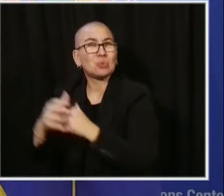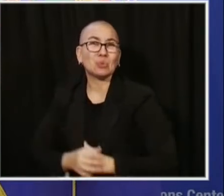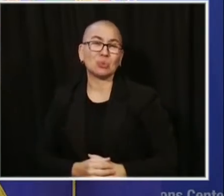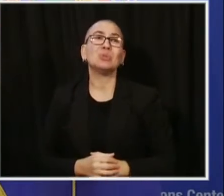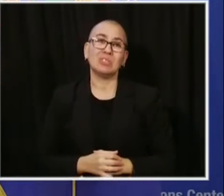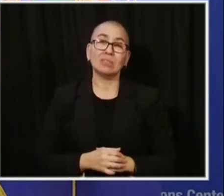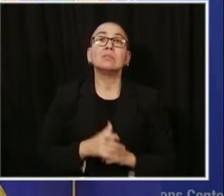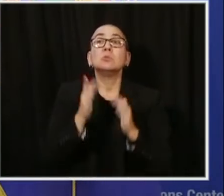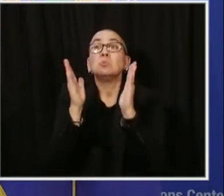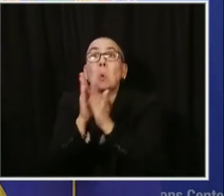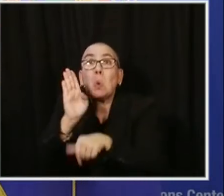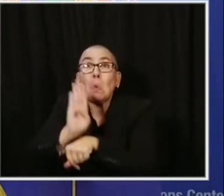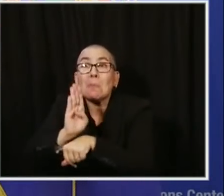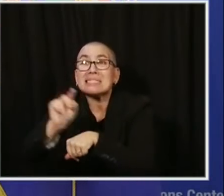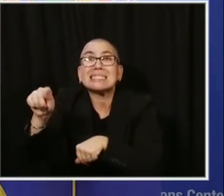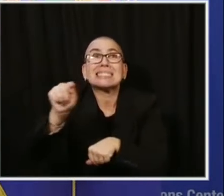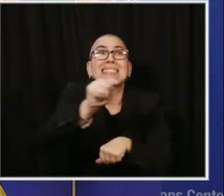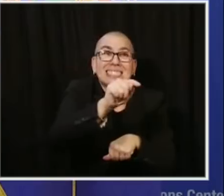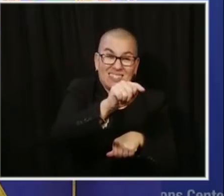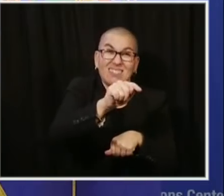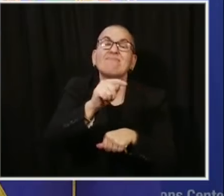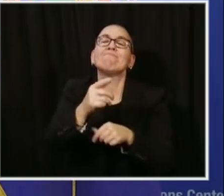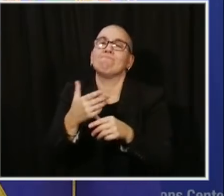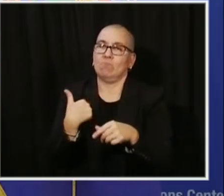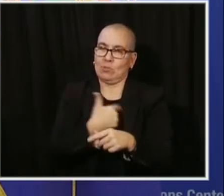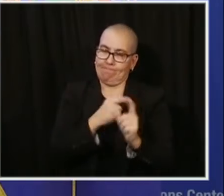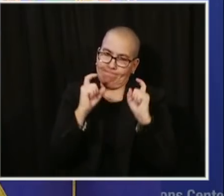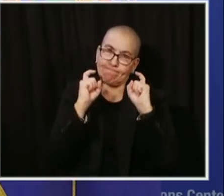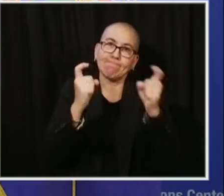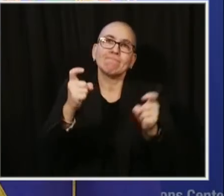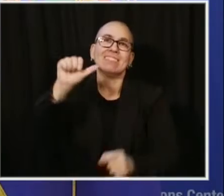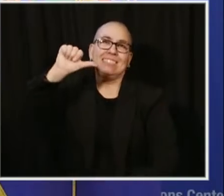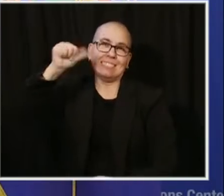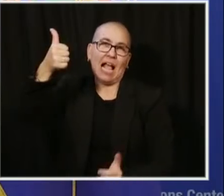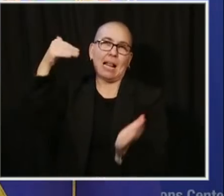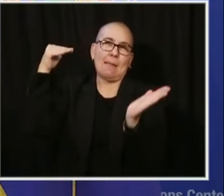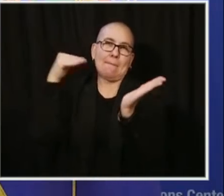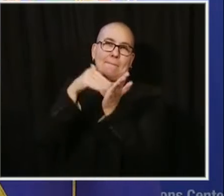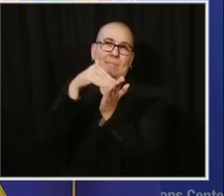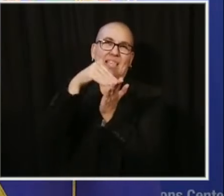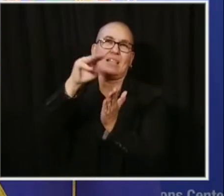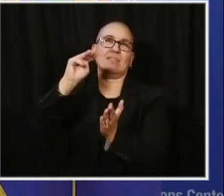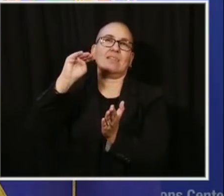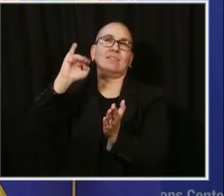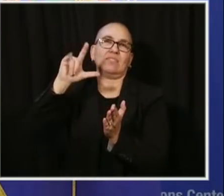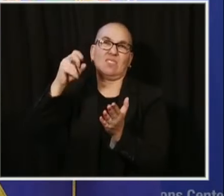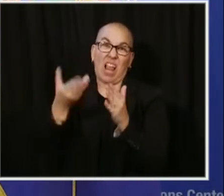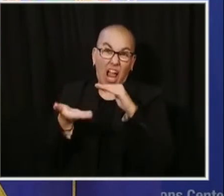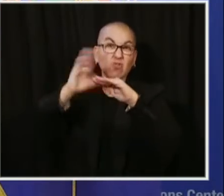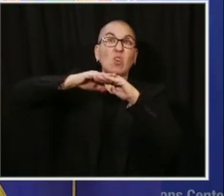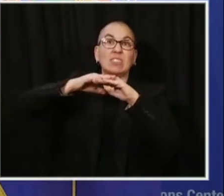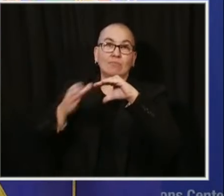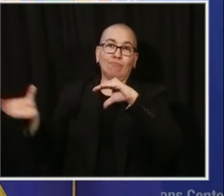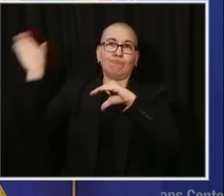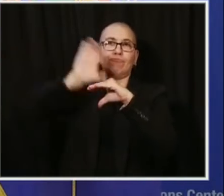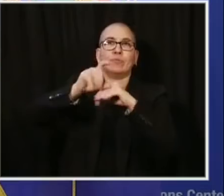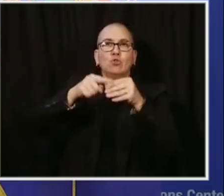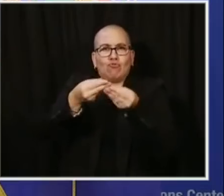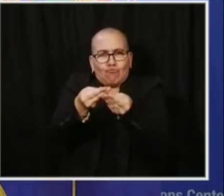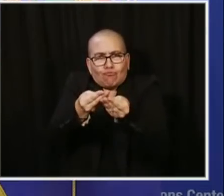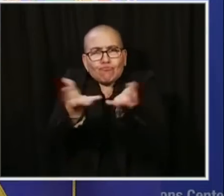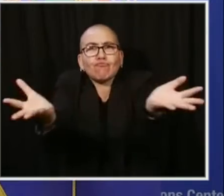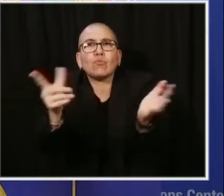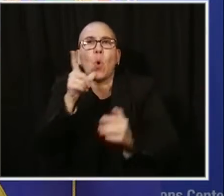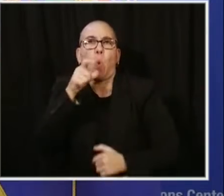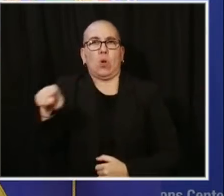grant to an additional $10 million. The way that works is that additional $10 million will go to businesses who've already applied and who were